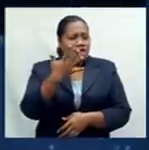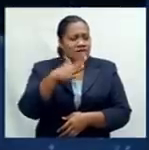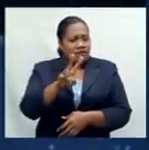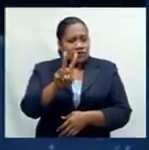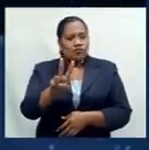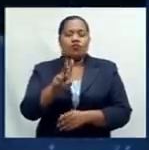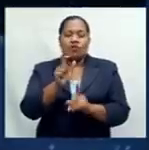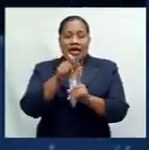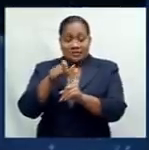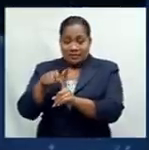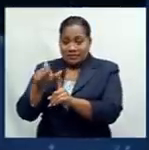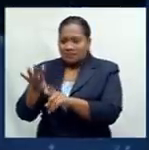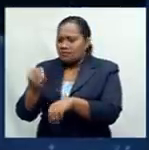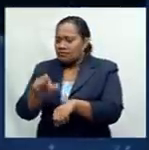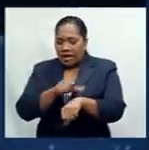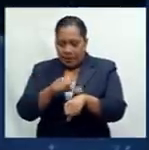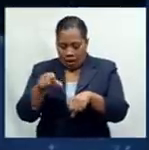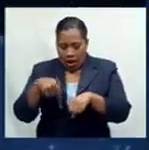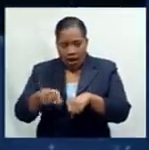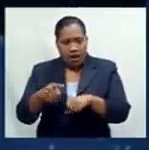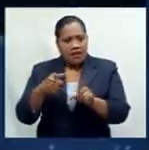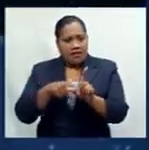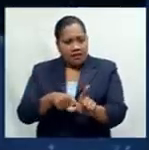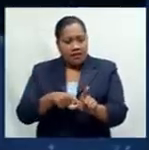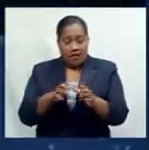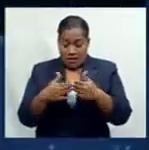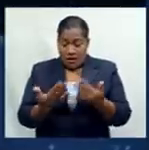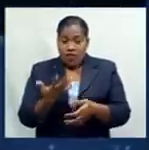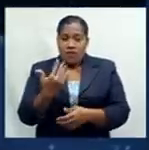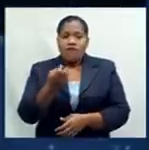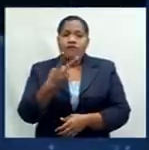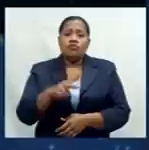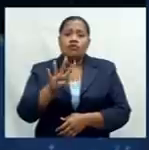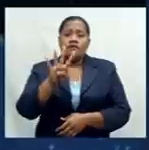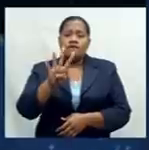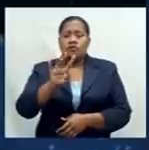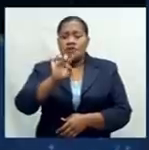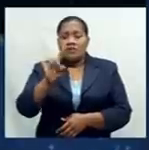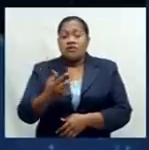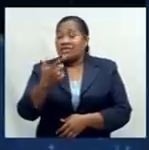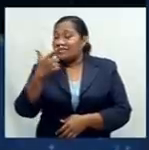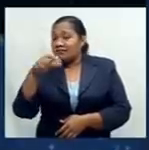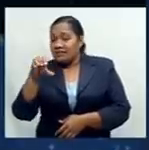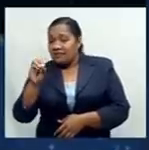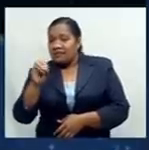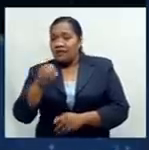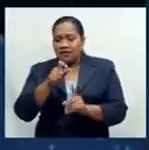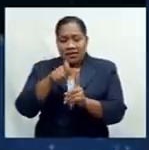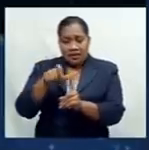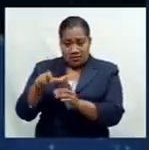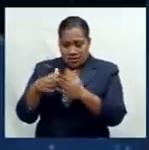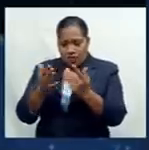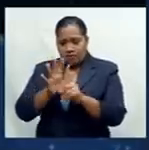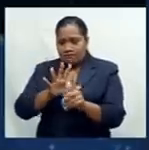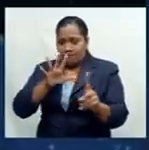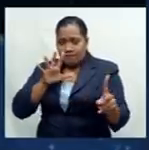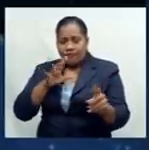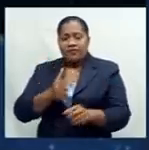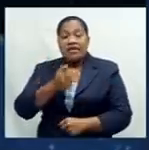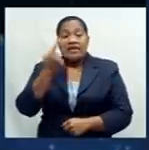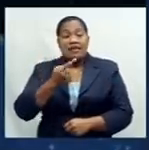36,252 cases since April this year. There are now 24,070 active cases in isolation, with